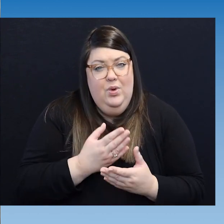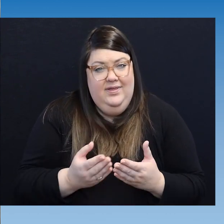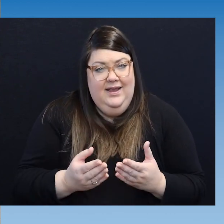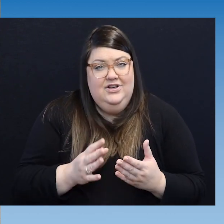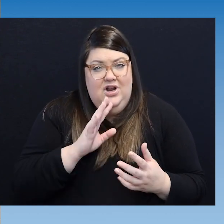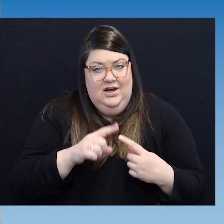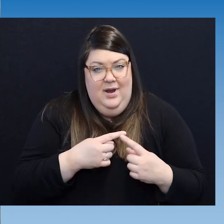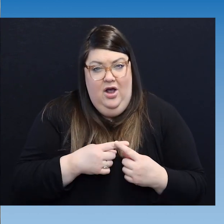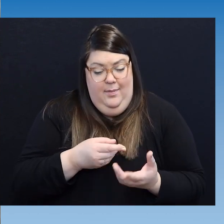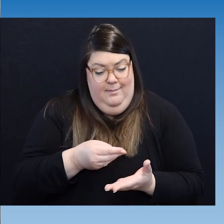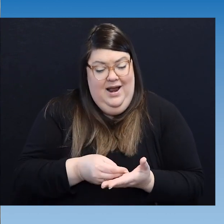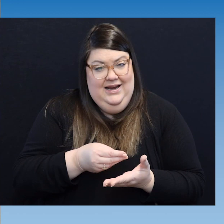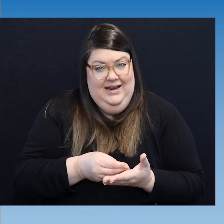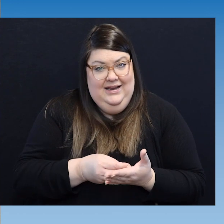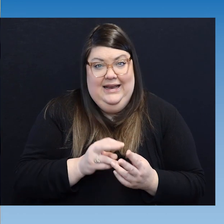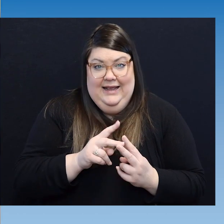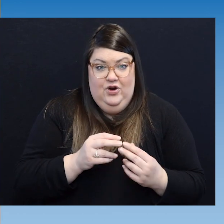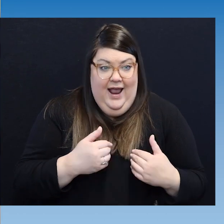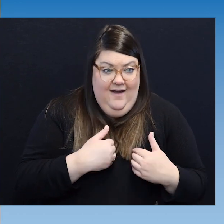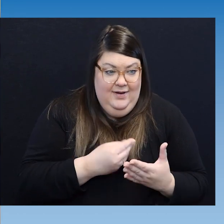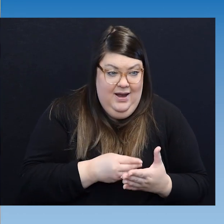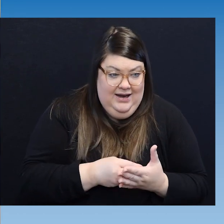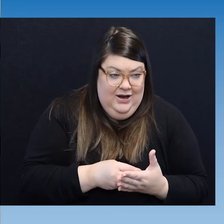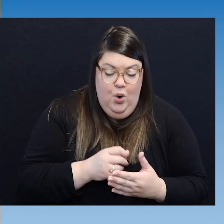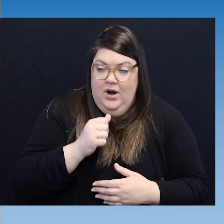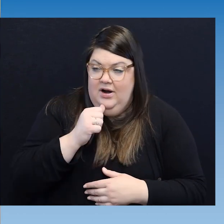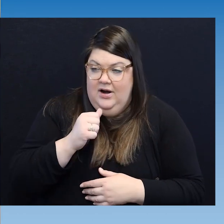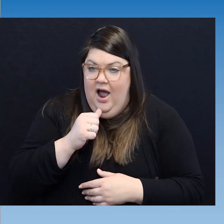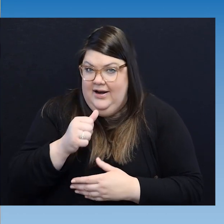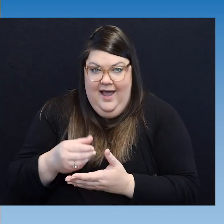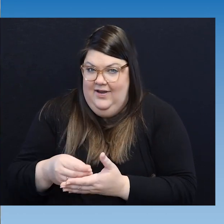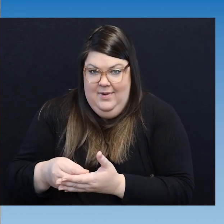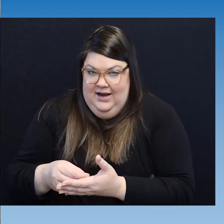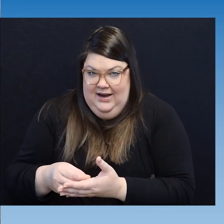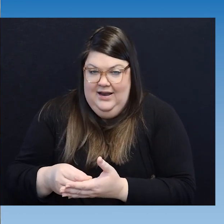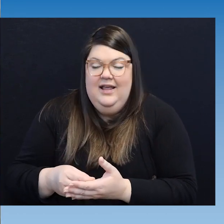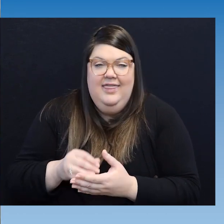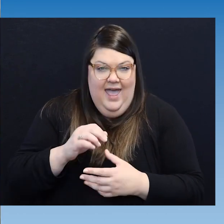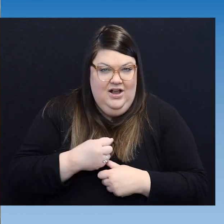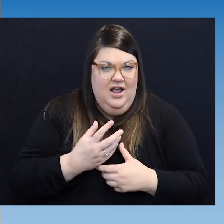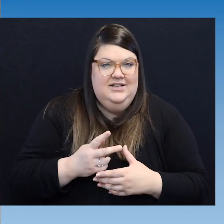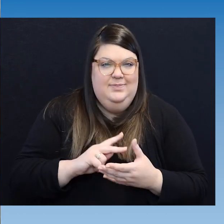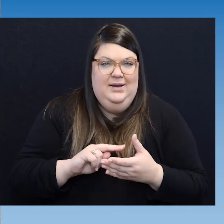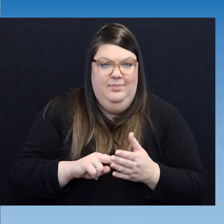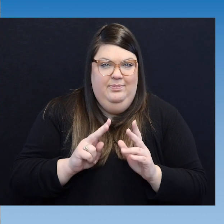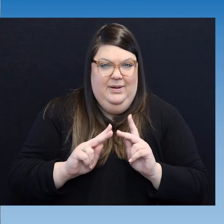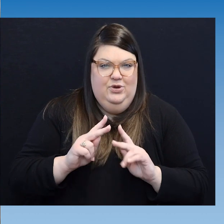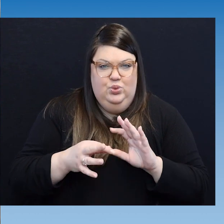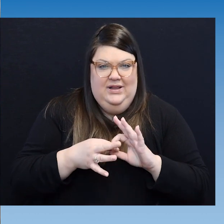money, either having it or not having it, makes us estranged from those people that we love the most, and sort of